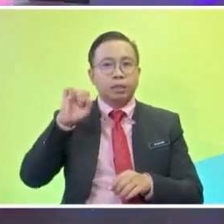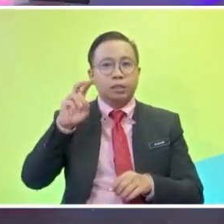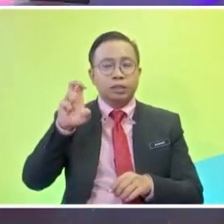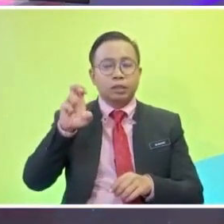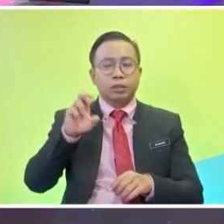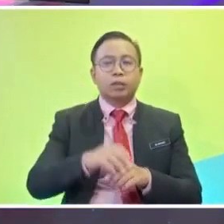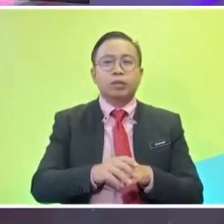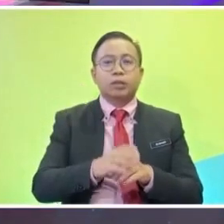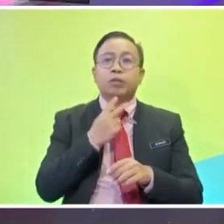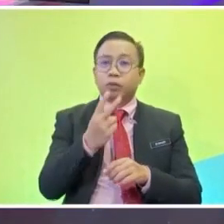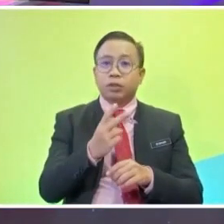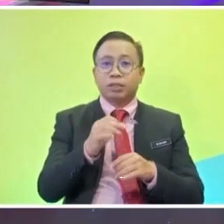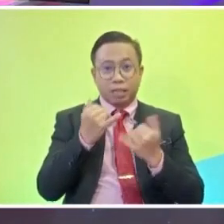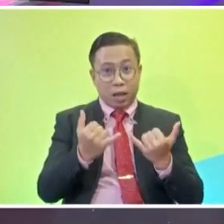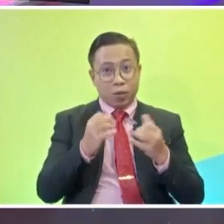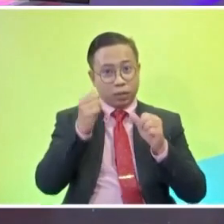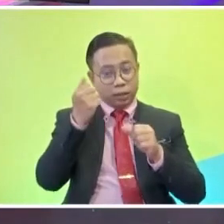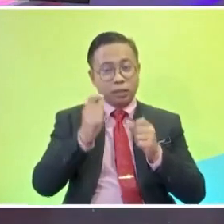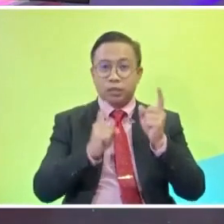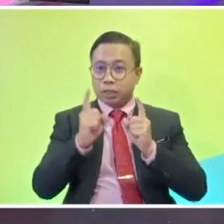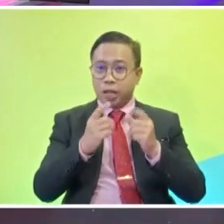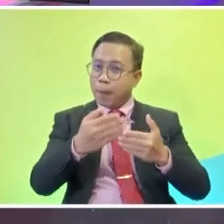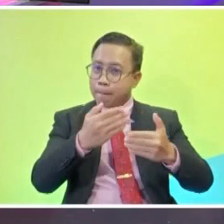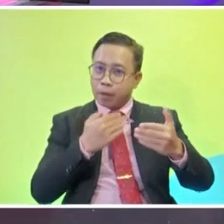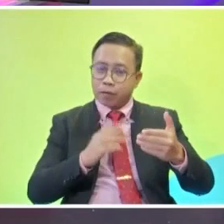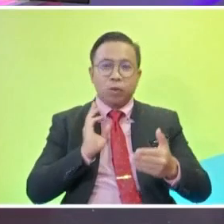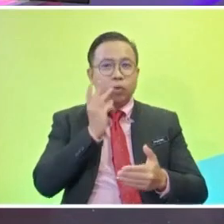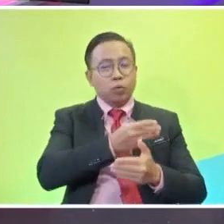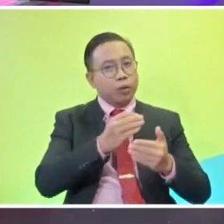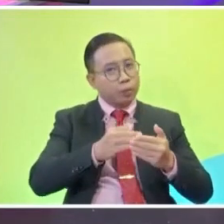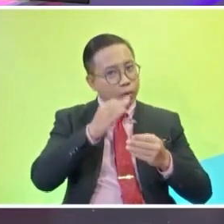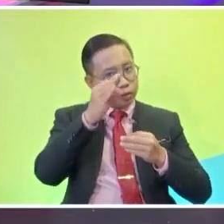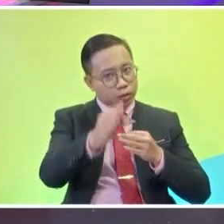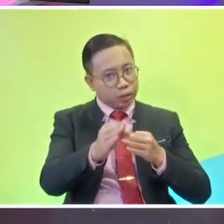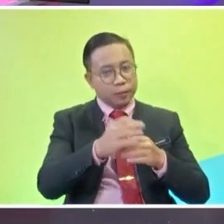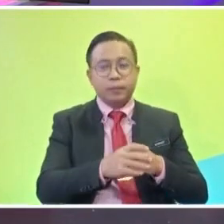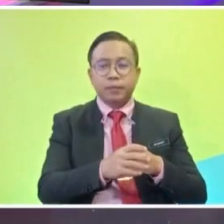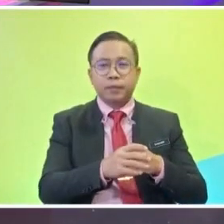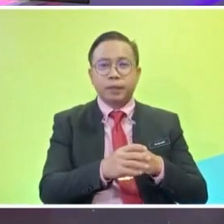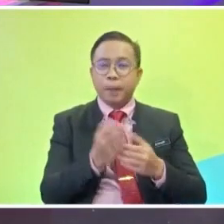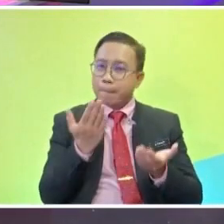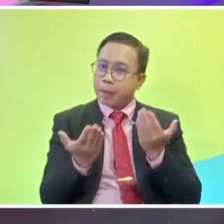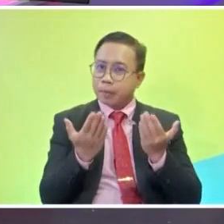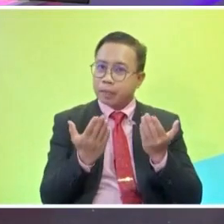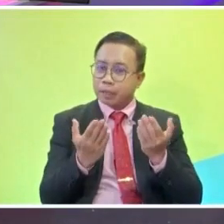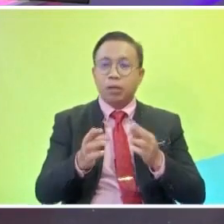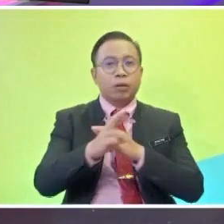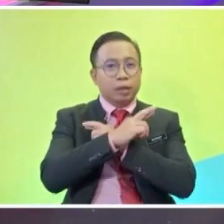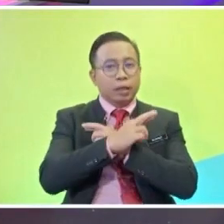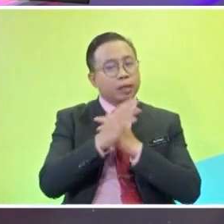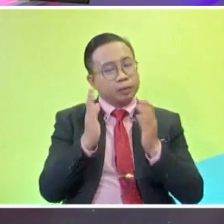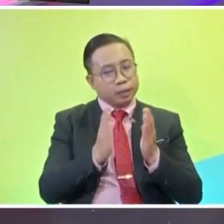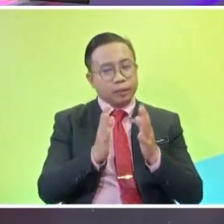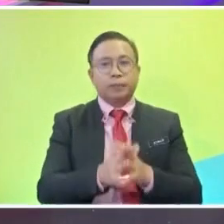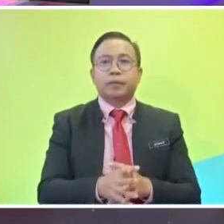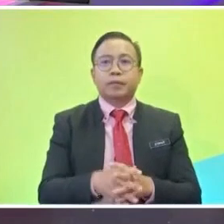10 stars now. Yes. Nice. Okay, so before we proceed any further, before we get our hands dirty, maybe, is it okay to take a short break, Miss Sylvia?